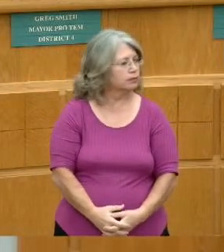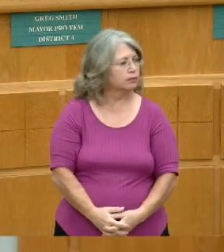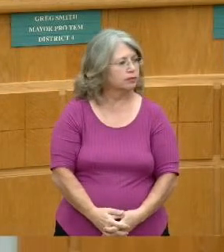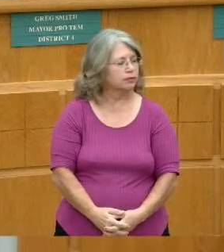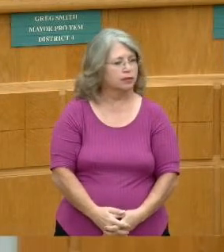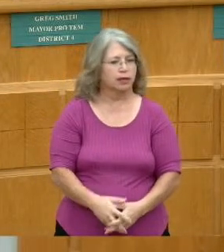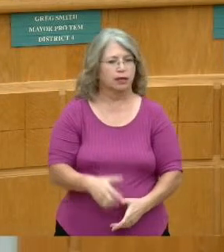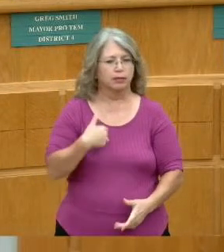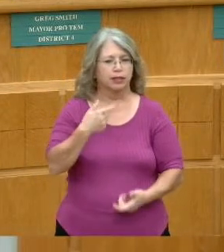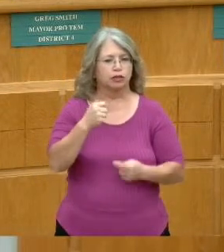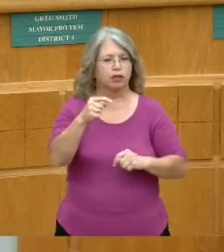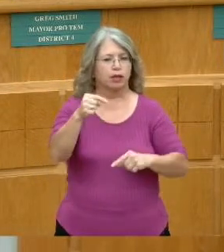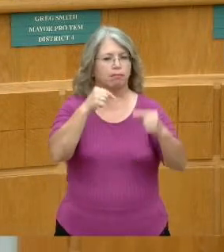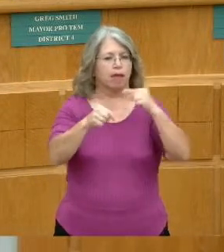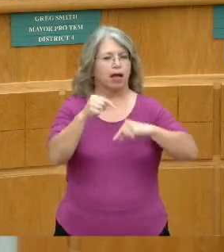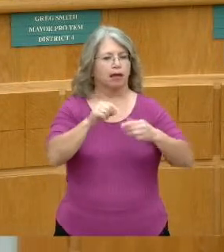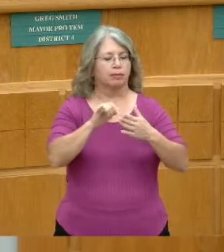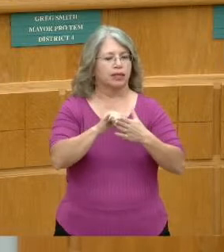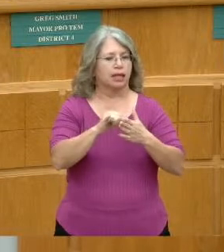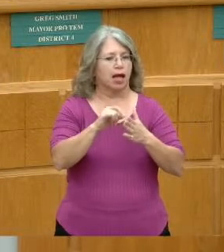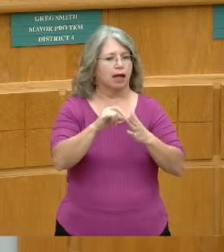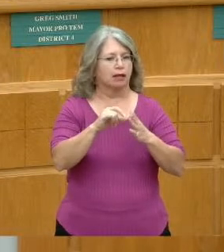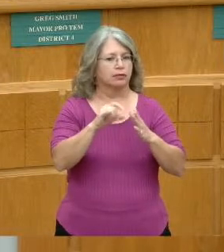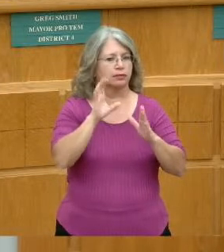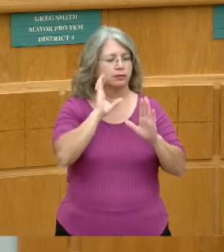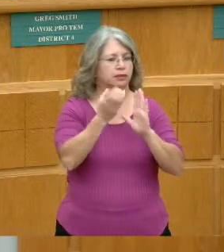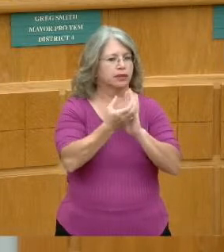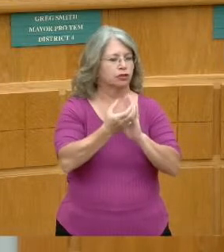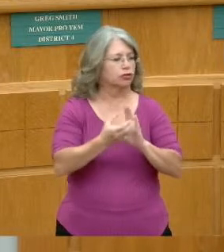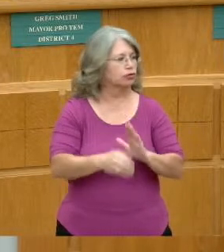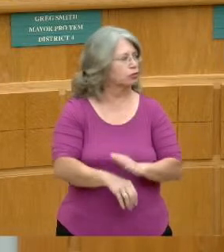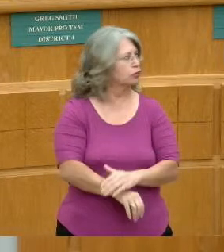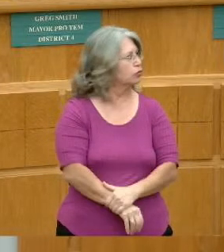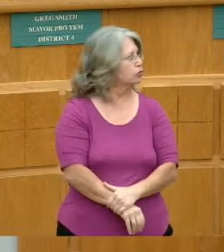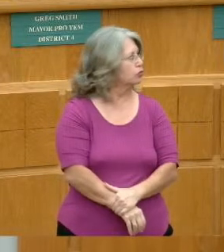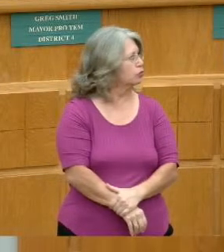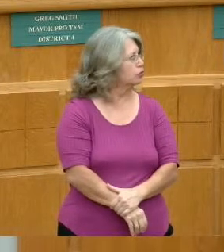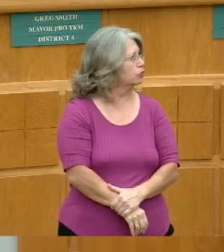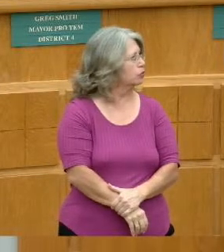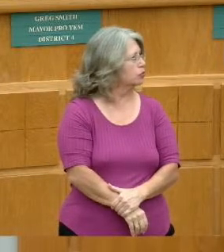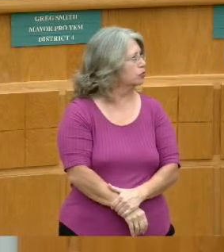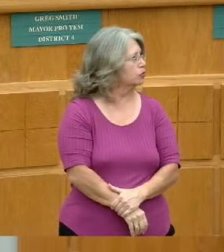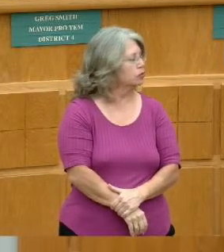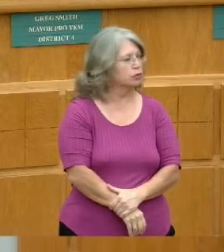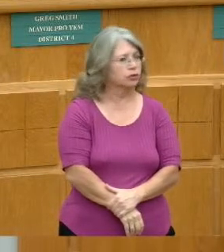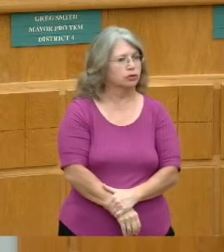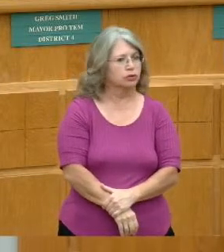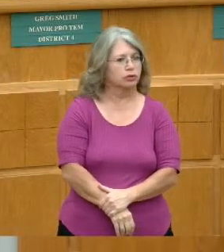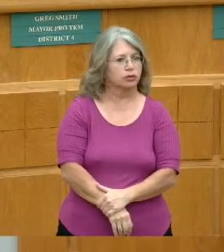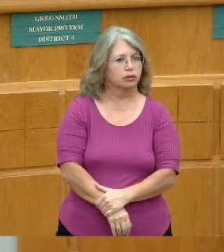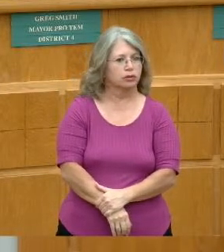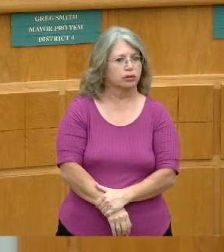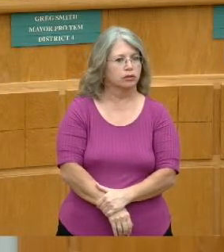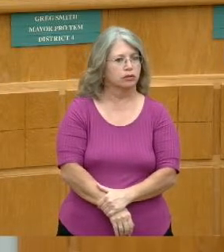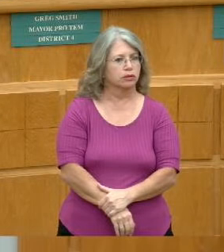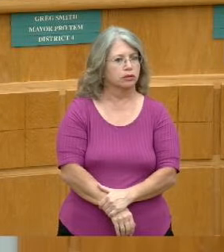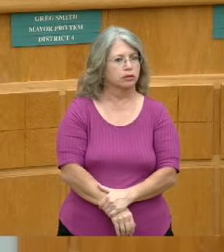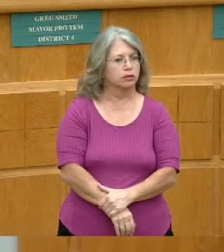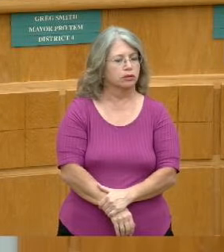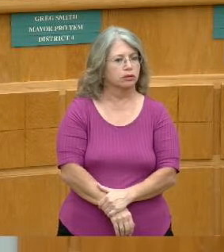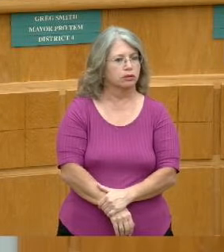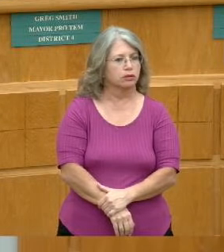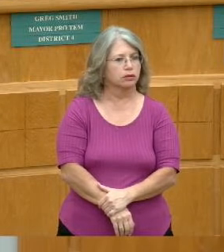I'll try to back up to the slide. A lot of animations in these. And these will probably go in order.